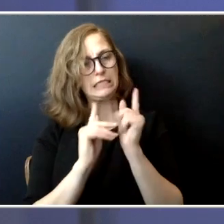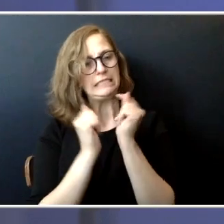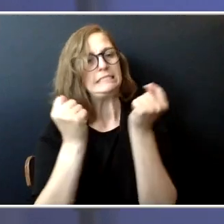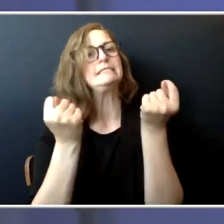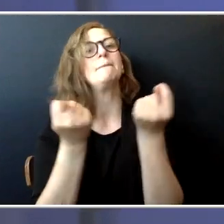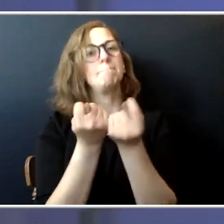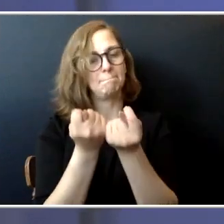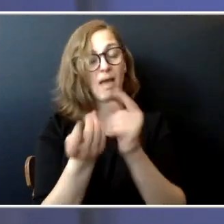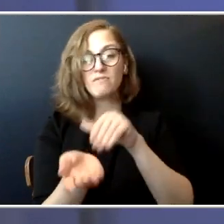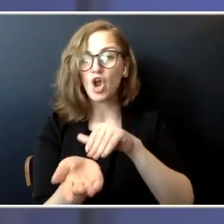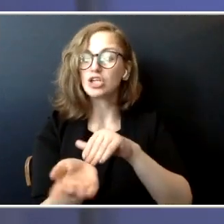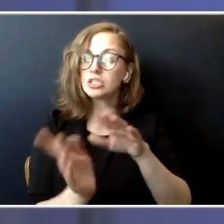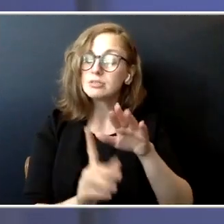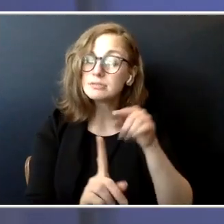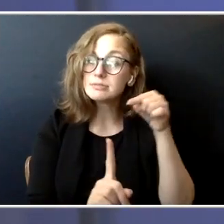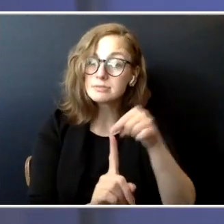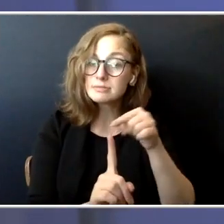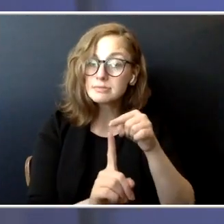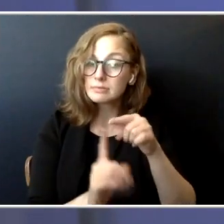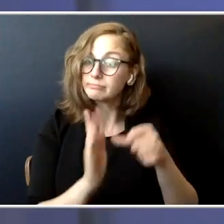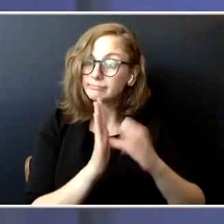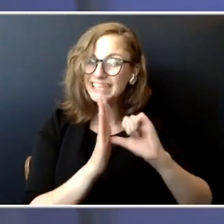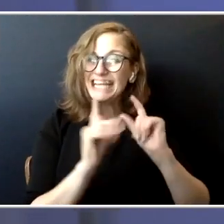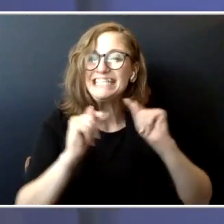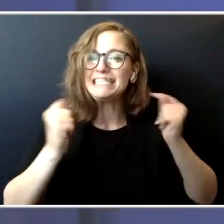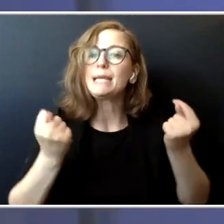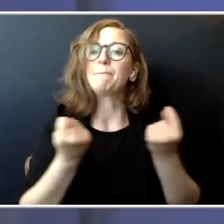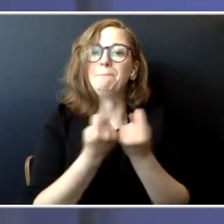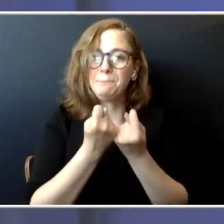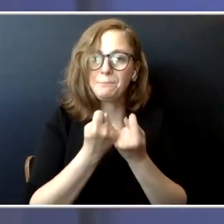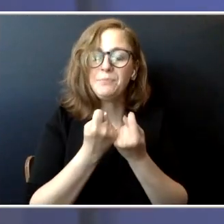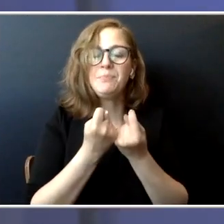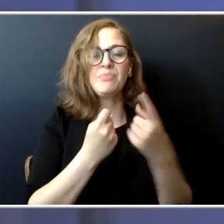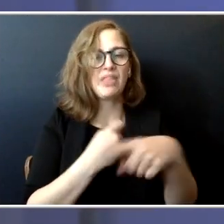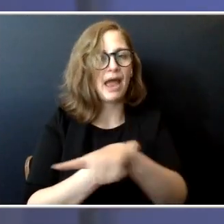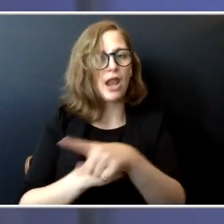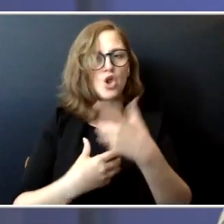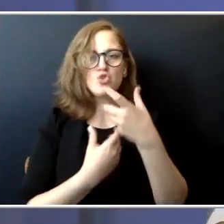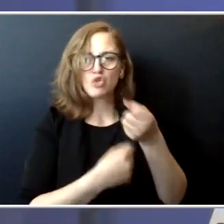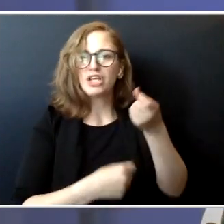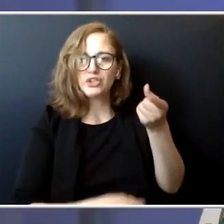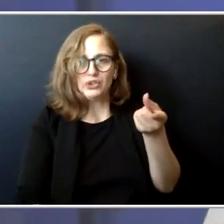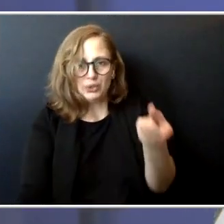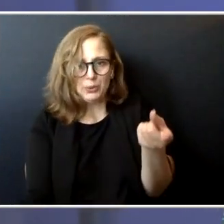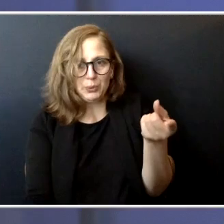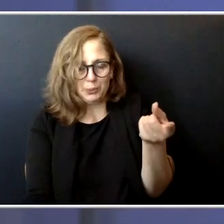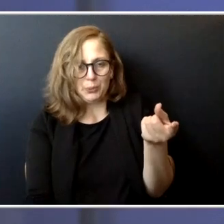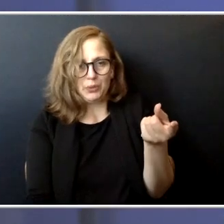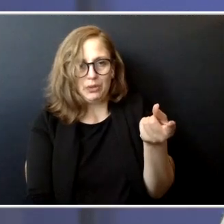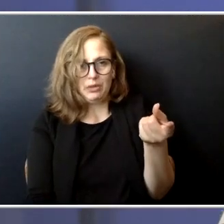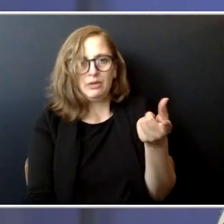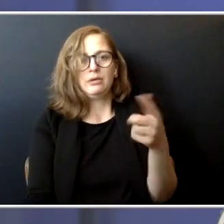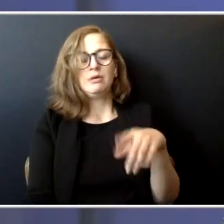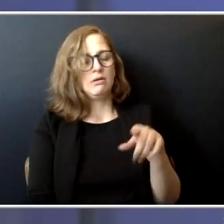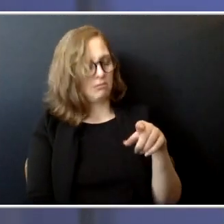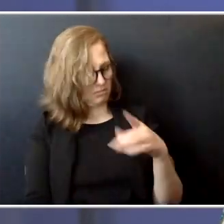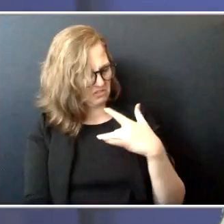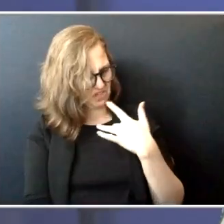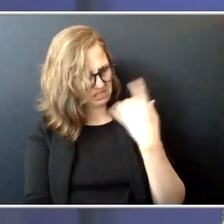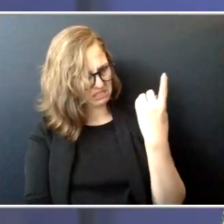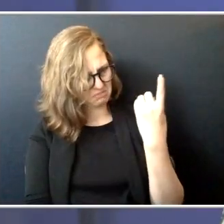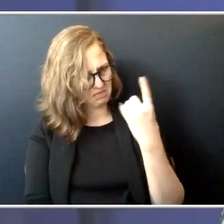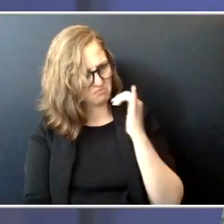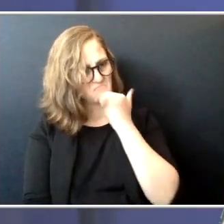doctors that trust you enough to say, okay, she feels something's wrong, let's look further into it. That